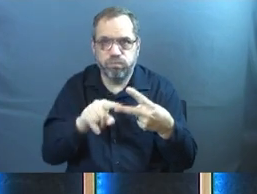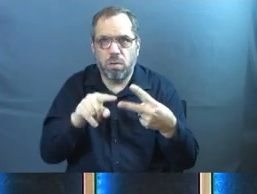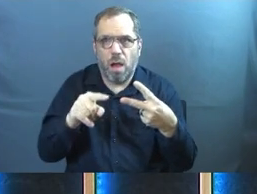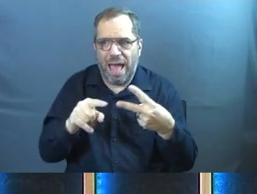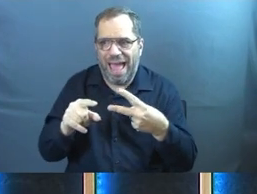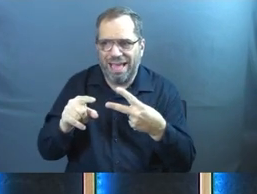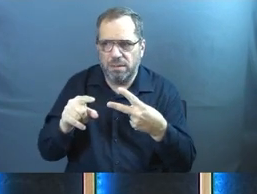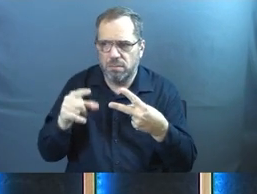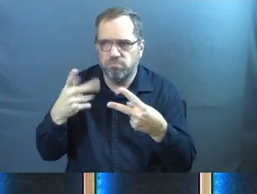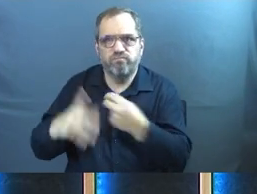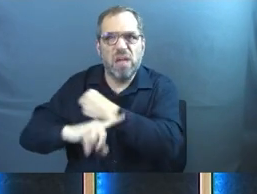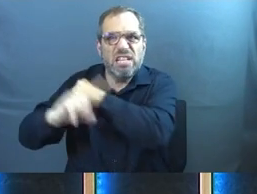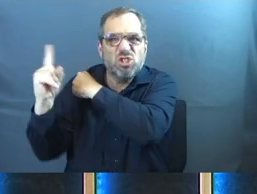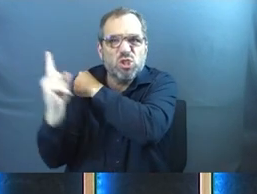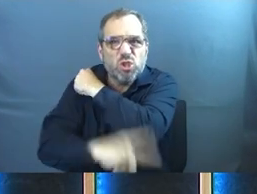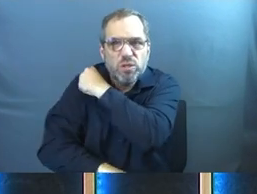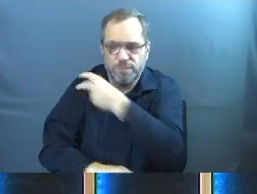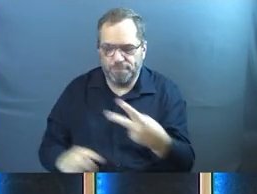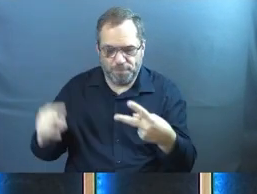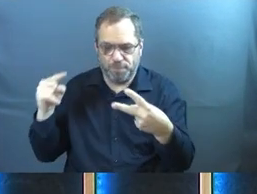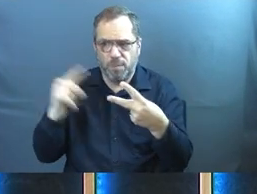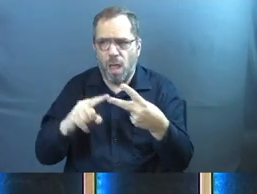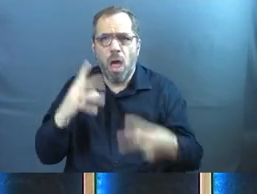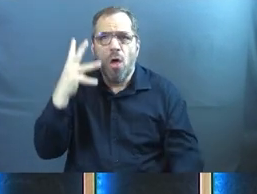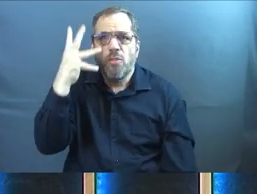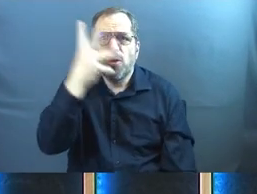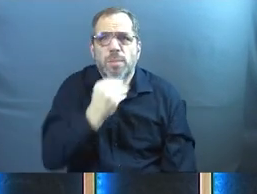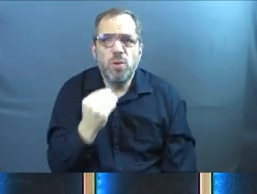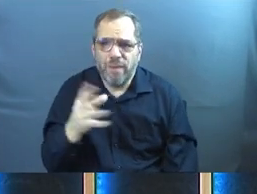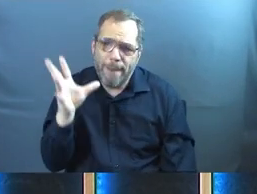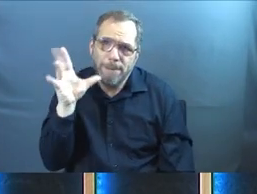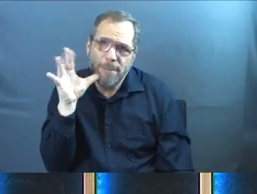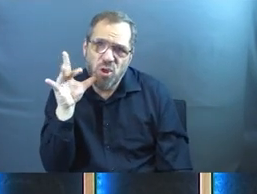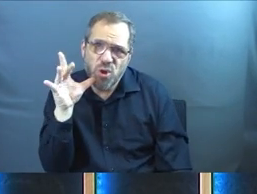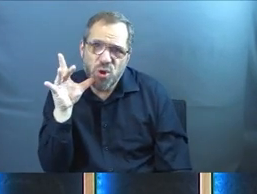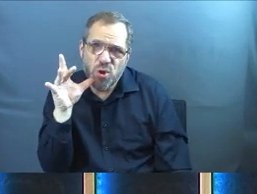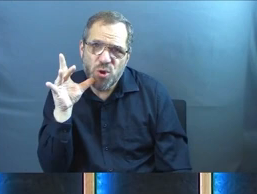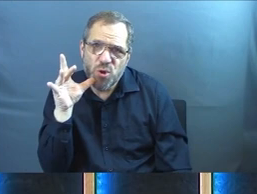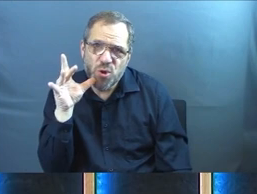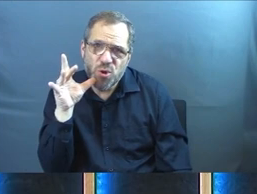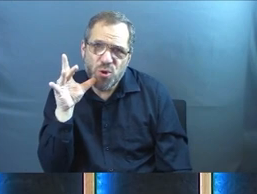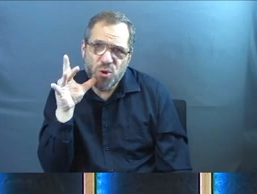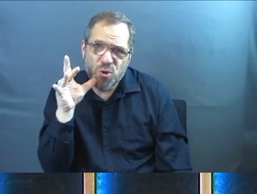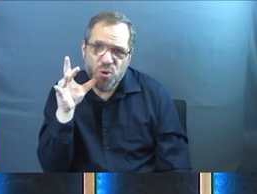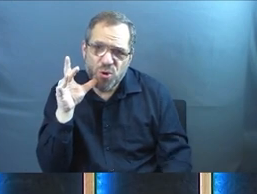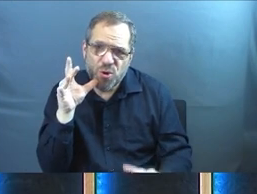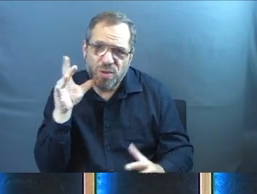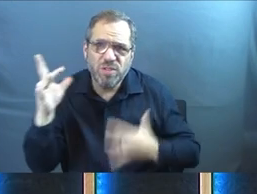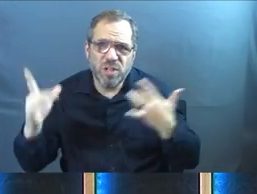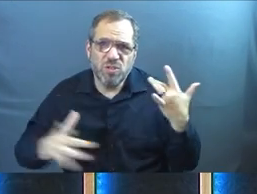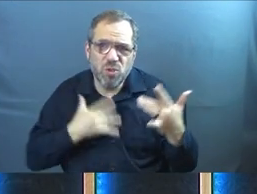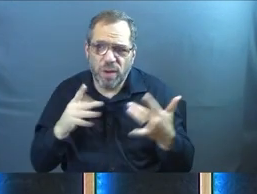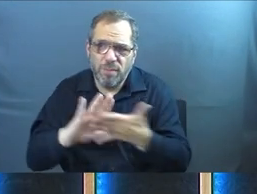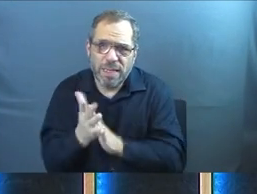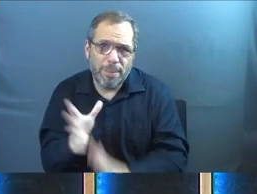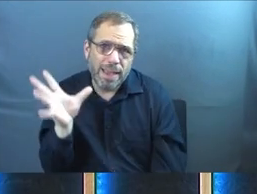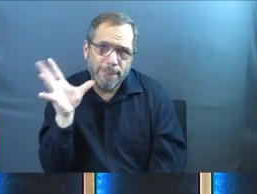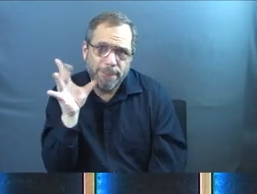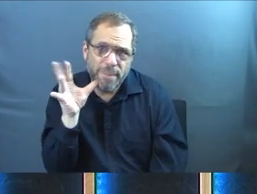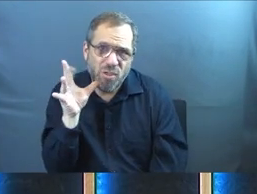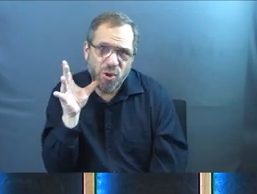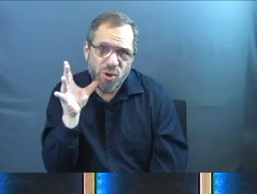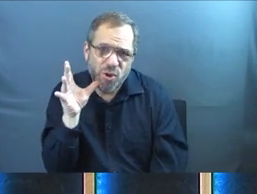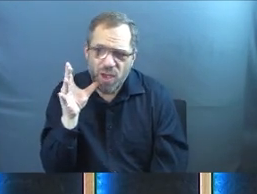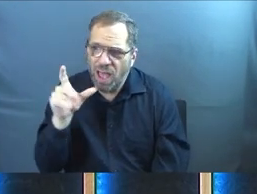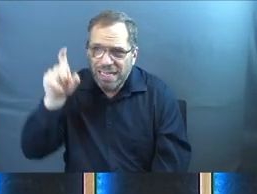as cursed here is, first off, the beauty of motherhood. The joy of motherhood.